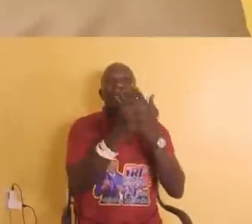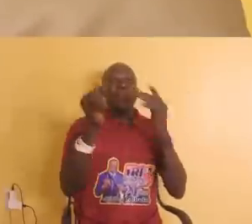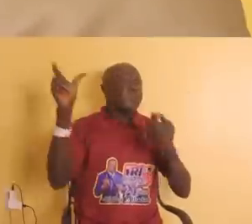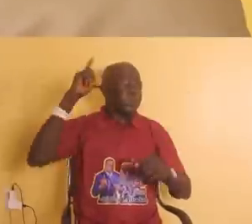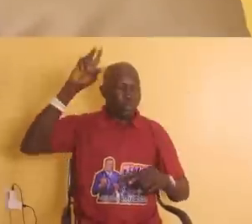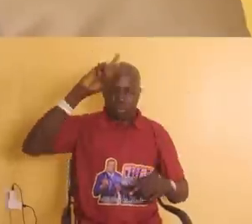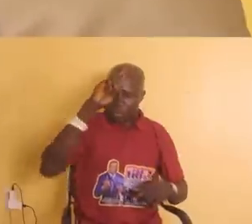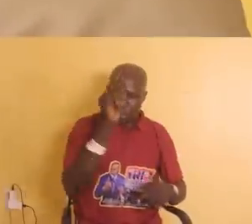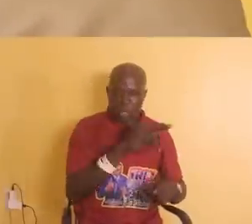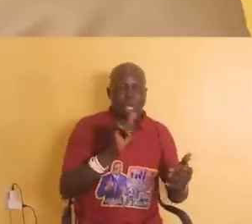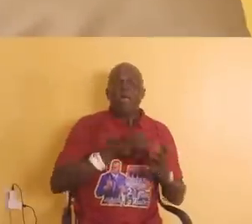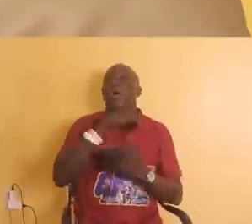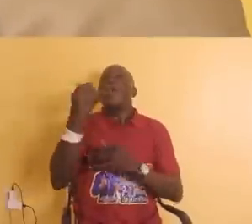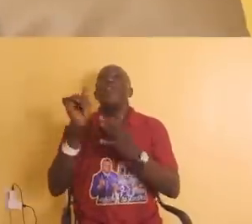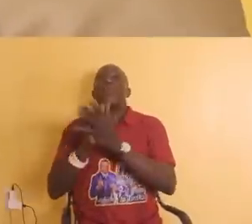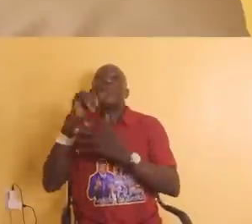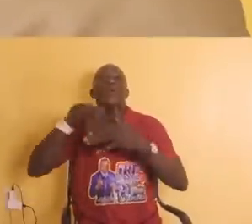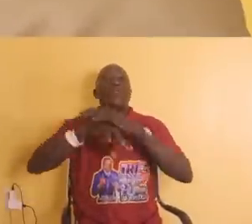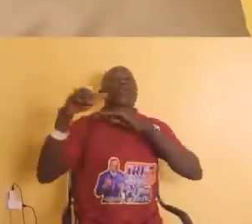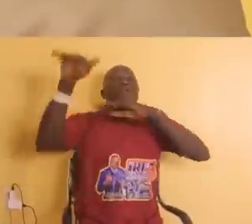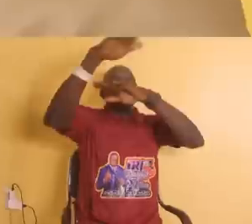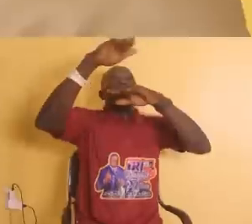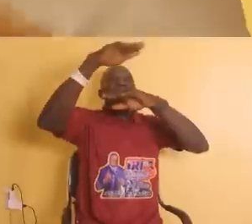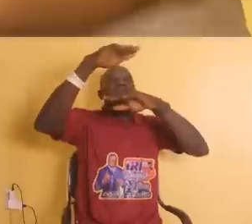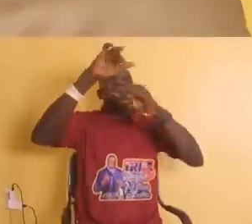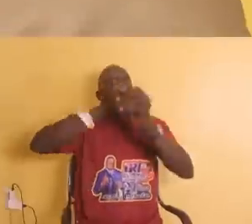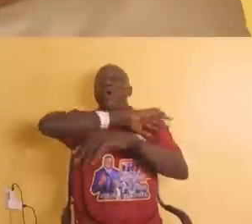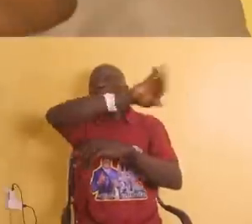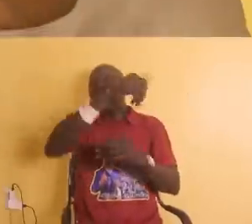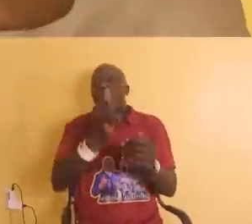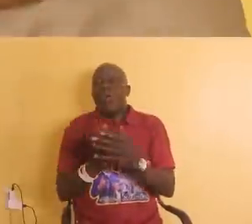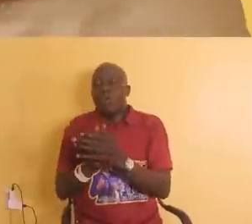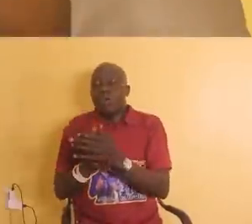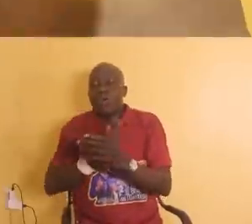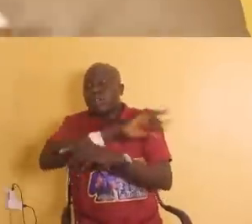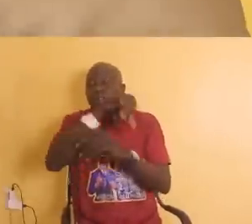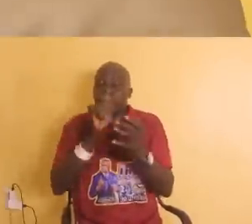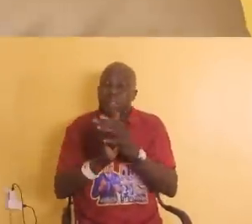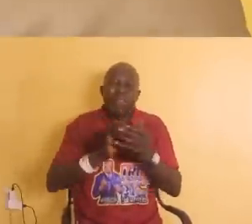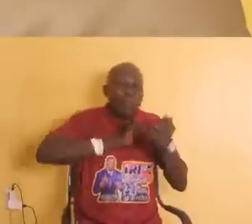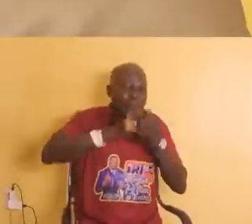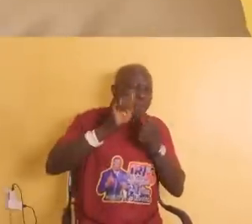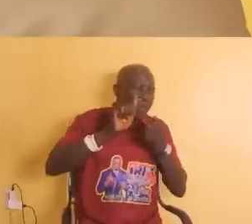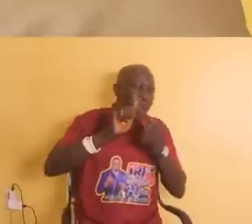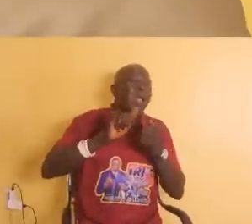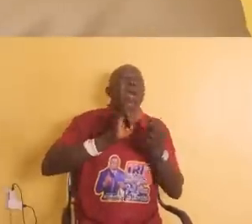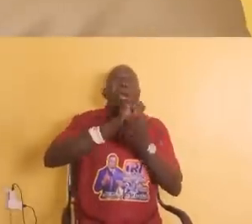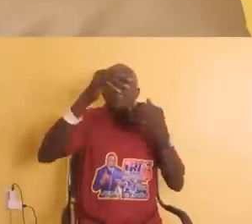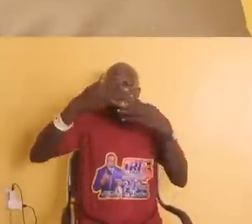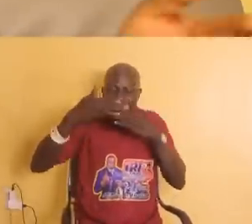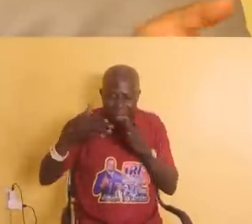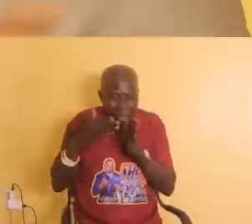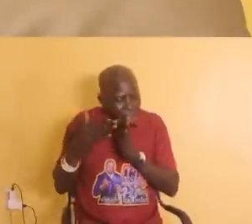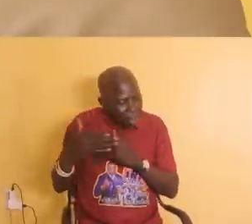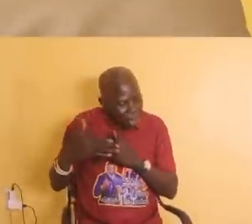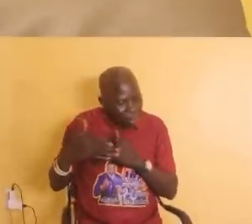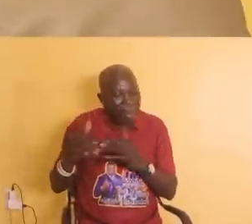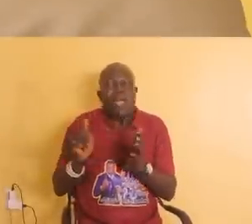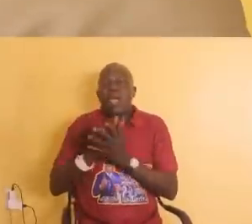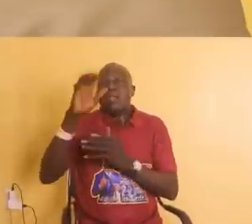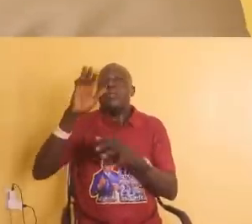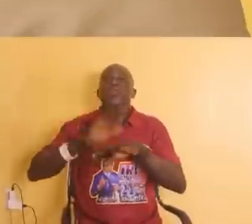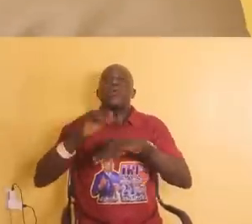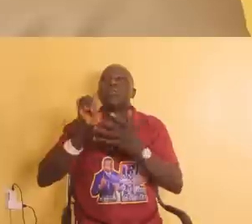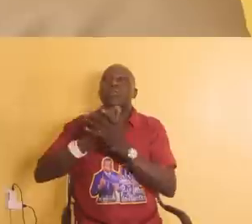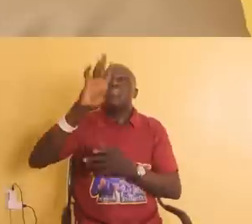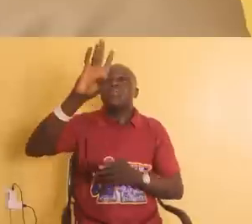mi sá. Listen to me, sir. Èyí tẹ́ wà ní òkèrè rere. Don't serve me far pain. Èyí tẹ́ wà ní ibi tó jìnà. Don't serve me nearby. Ẹ gbọ́ mi sá. Listen to me. Sórí ọjọ́ méje tó